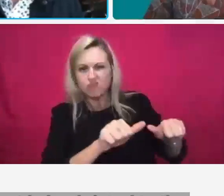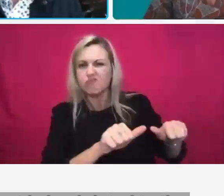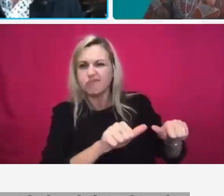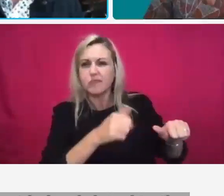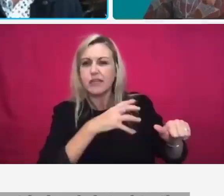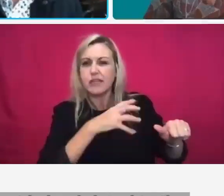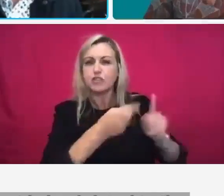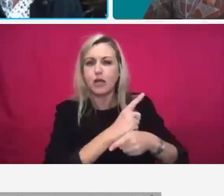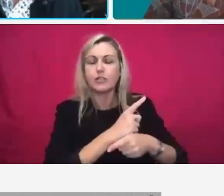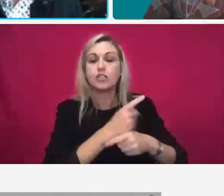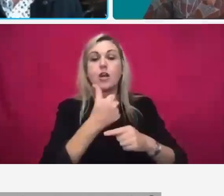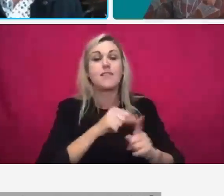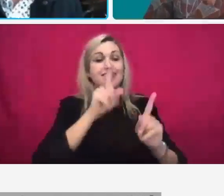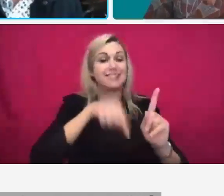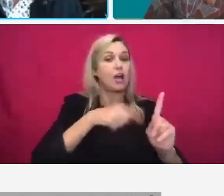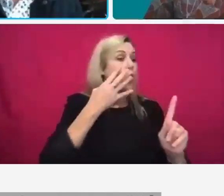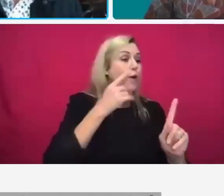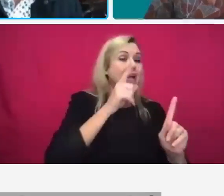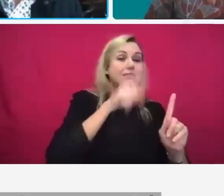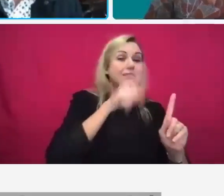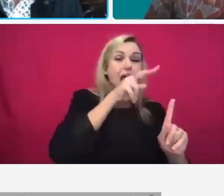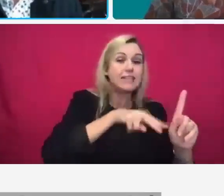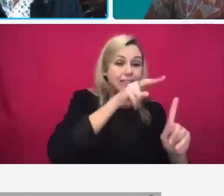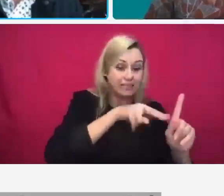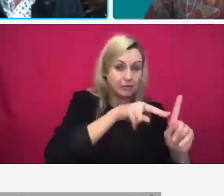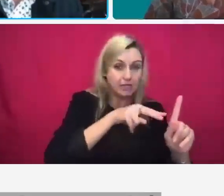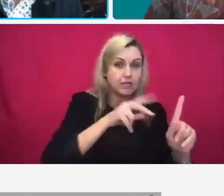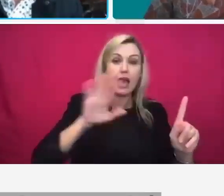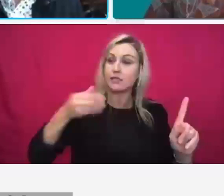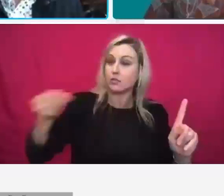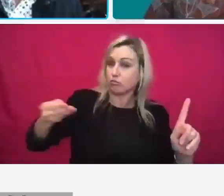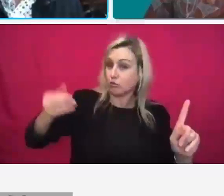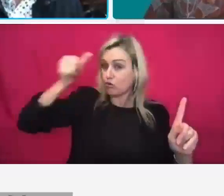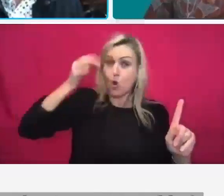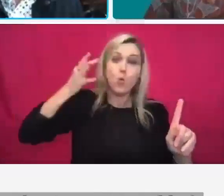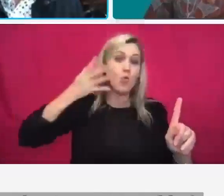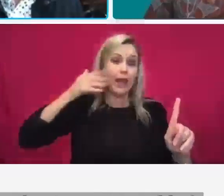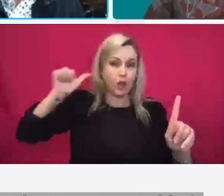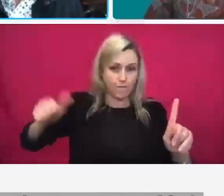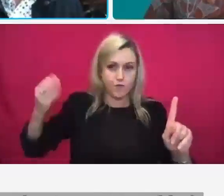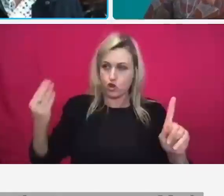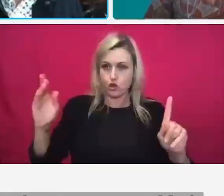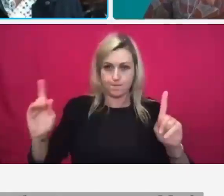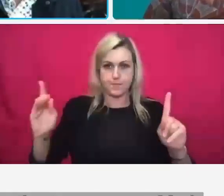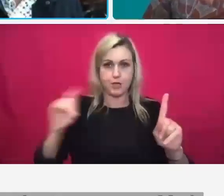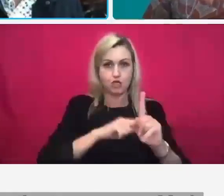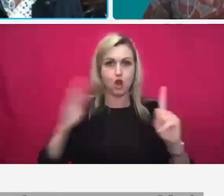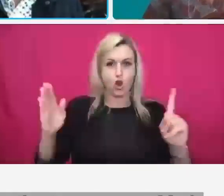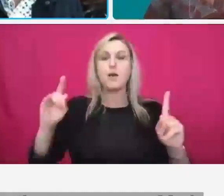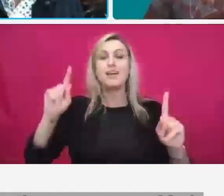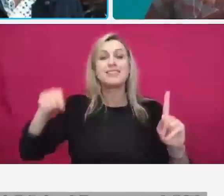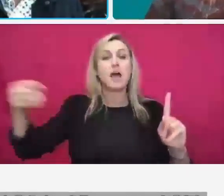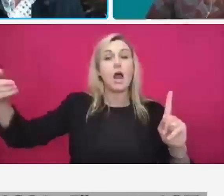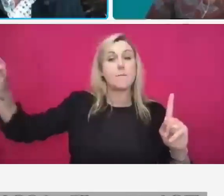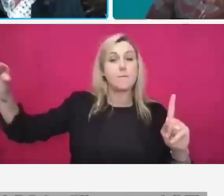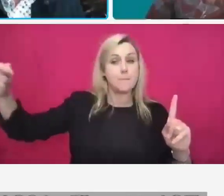payment is backdated to the time that the assessment was requested. I don't know. I think it's an interesting question to pause